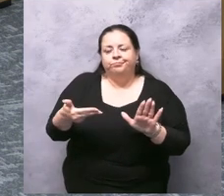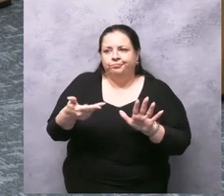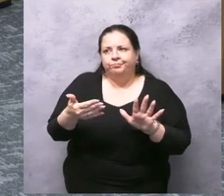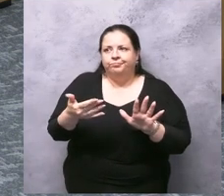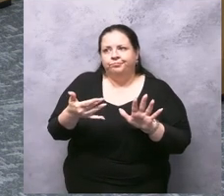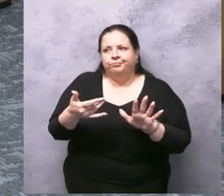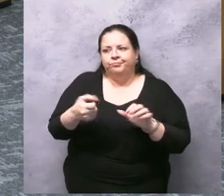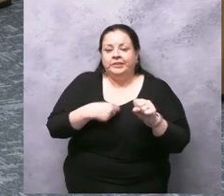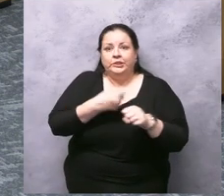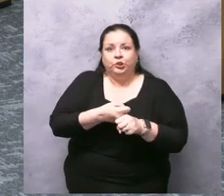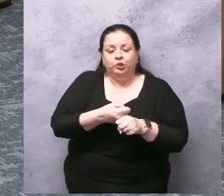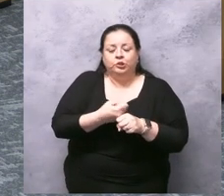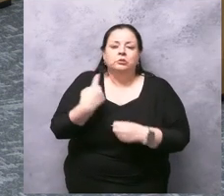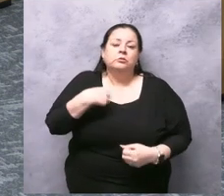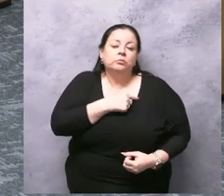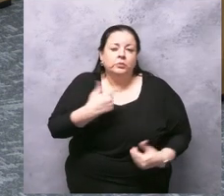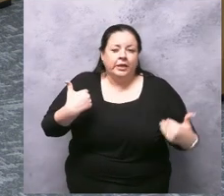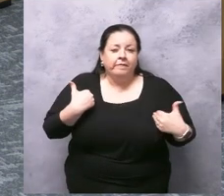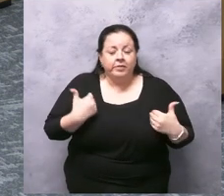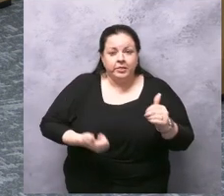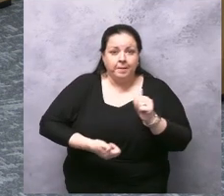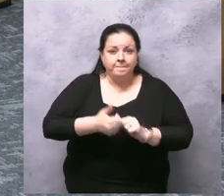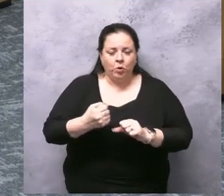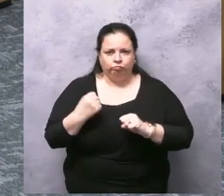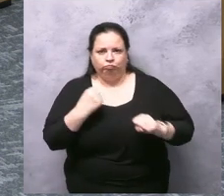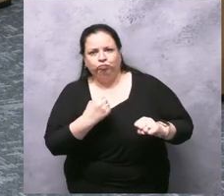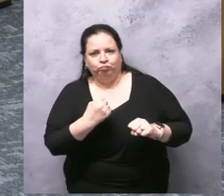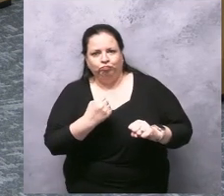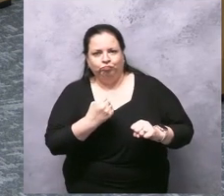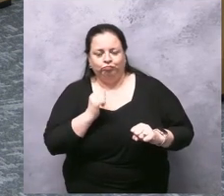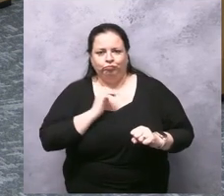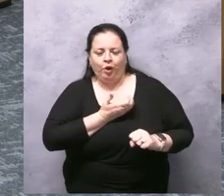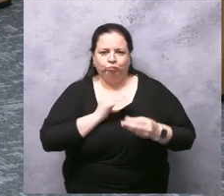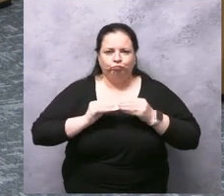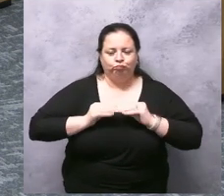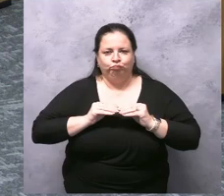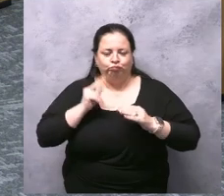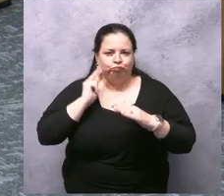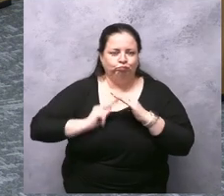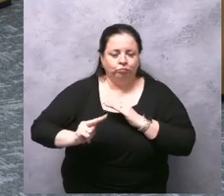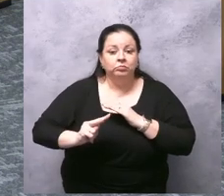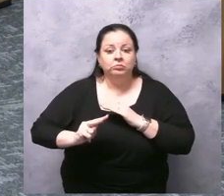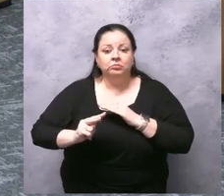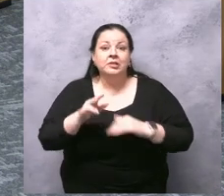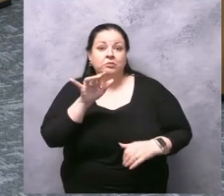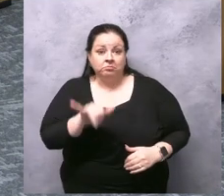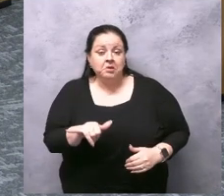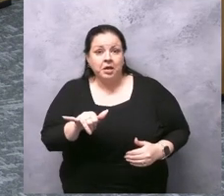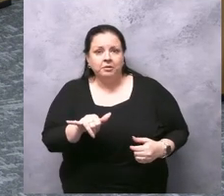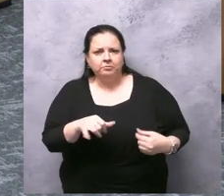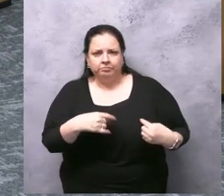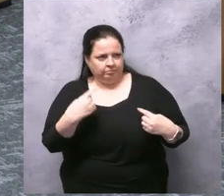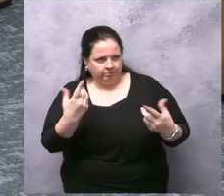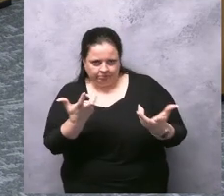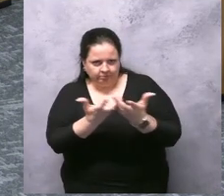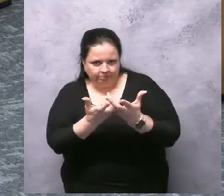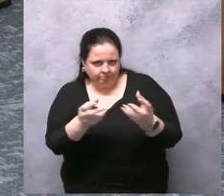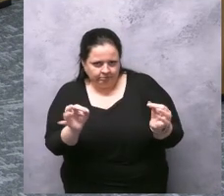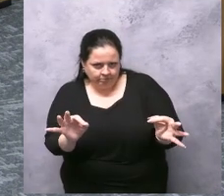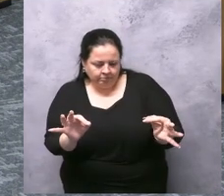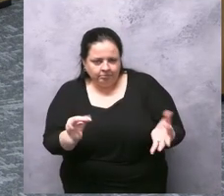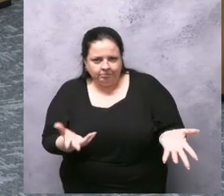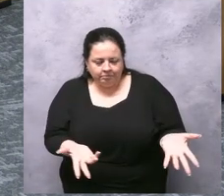the years in which we have the most confidence in our projections. And as I mentioned, that has been borne out in the past